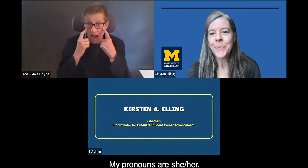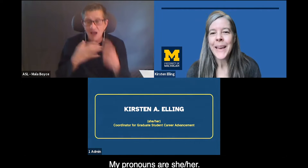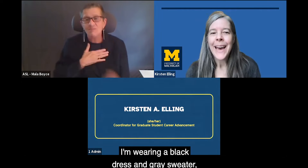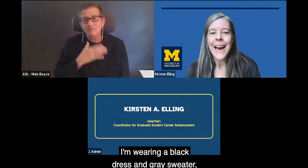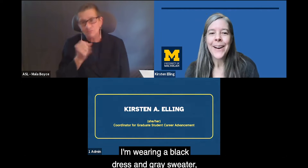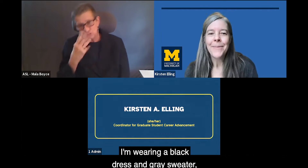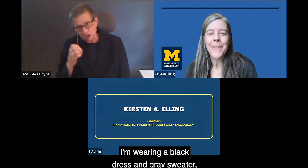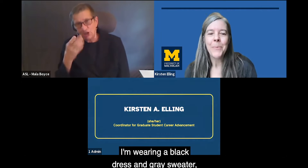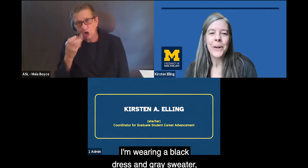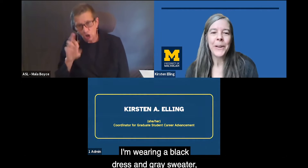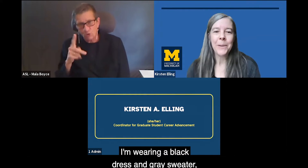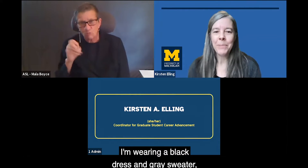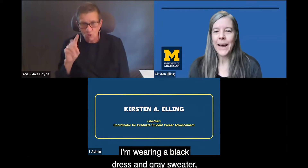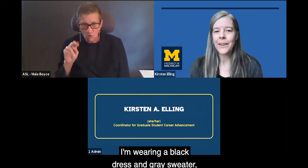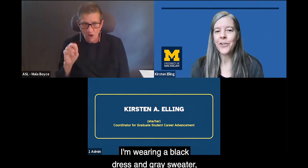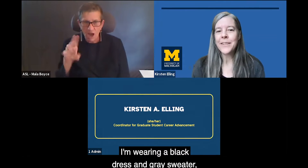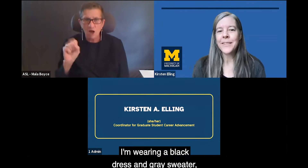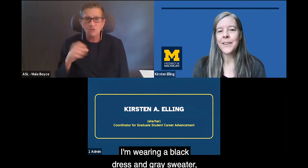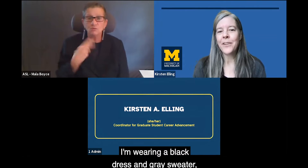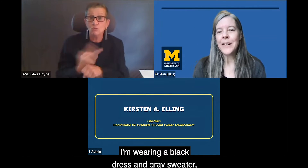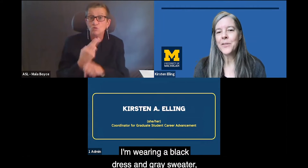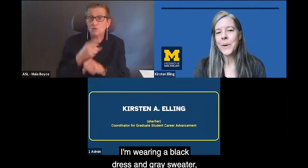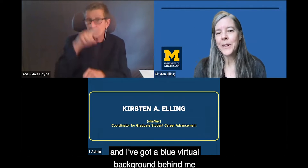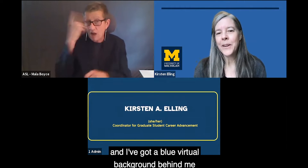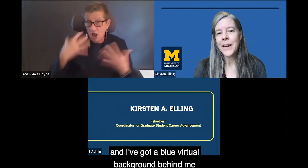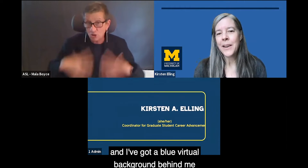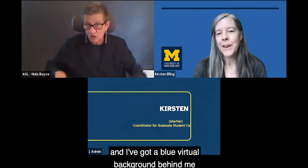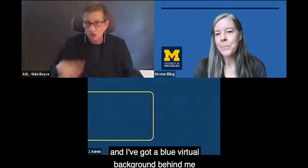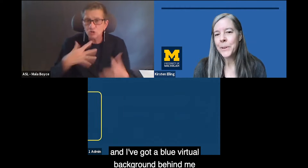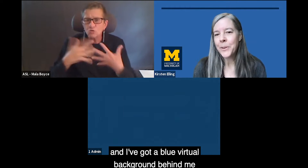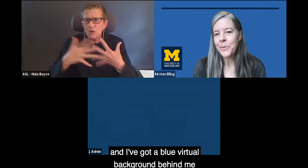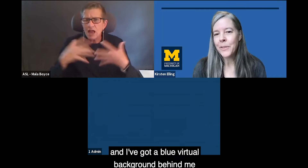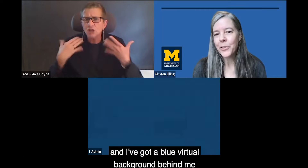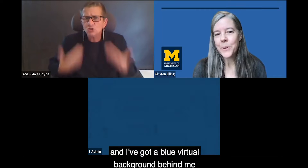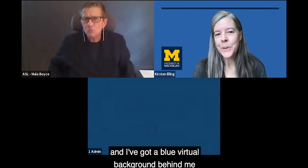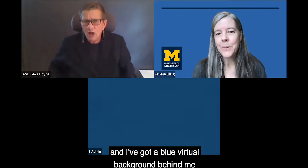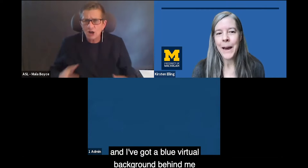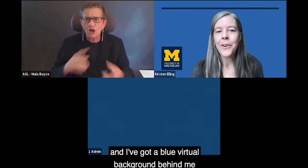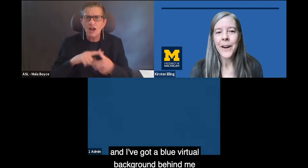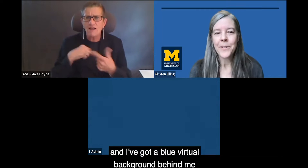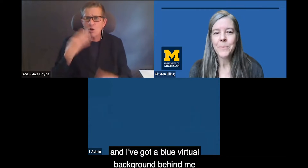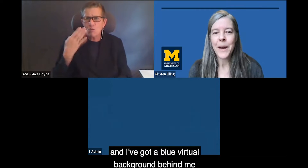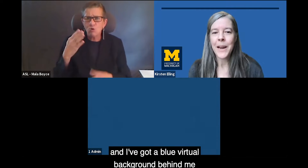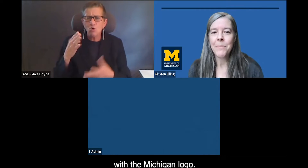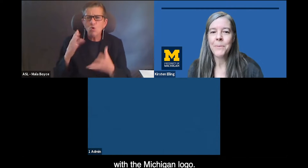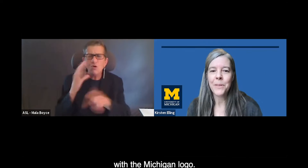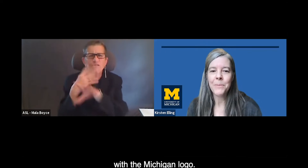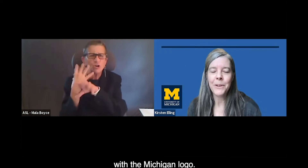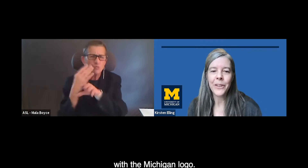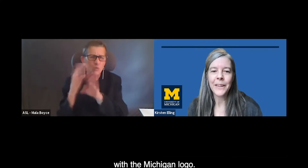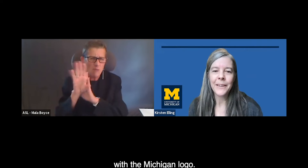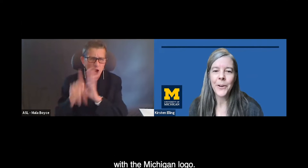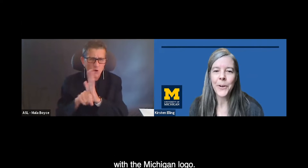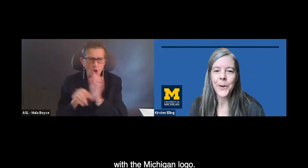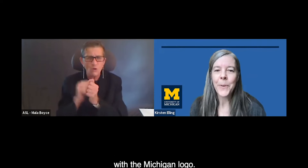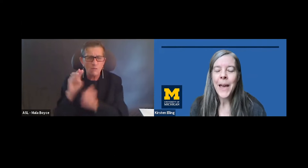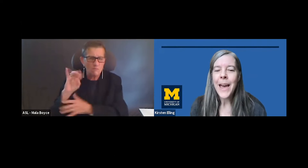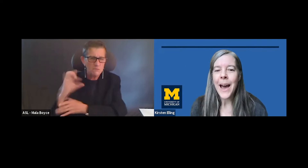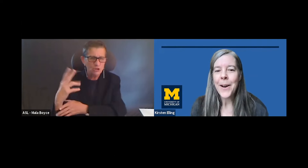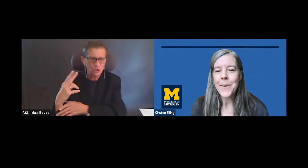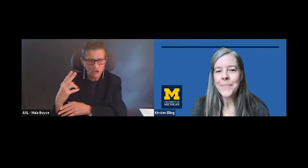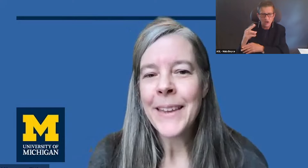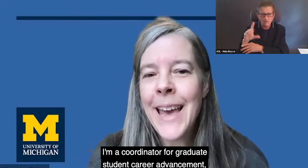her. I'm wearing a black dress and gray sweater, and I've got a blue virtual background behind me with the Michigan